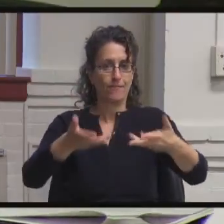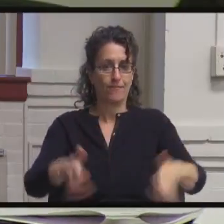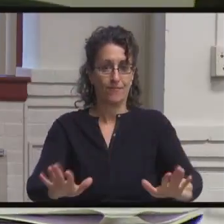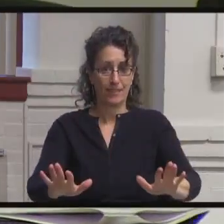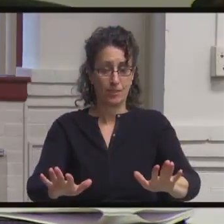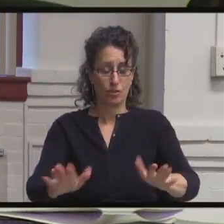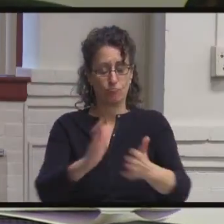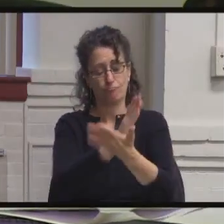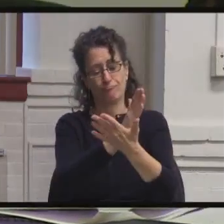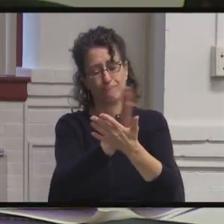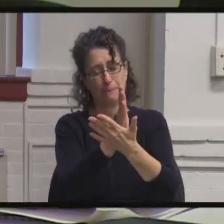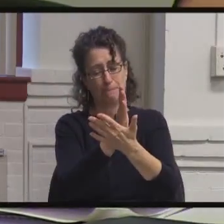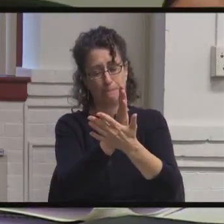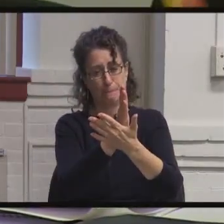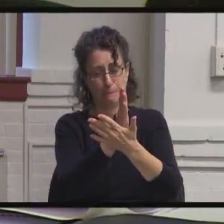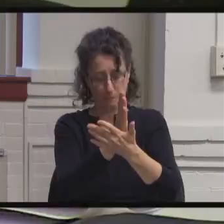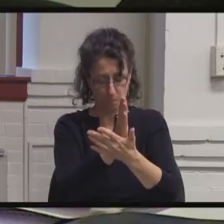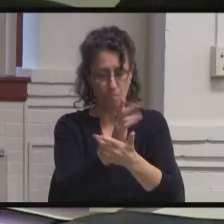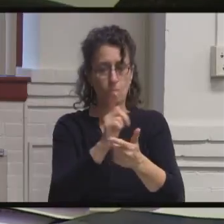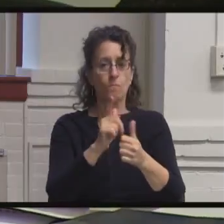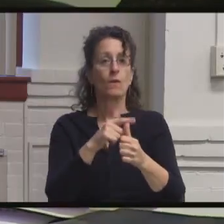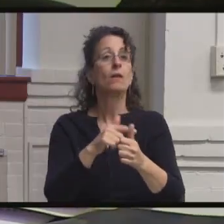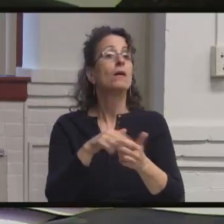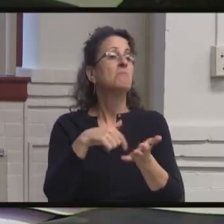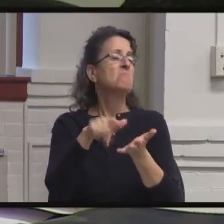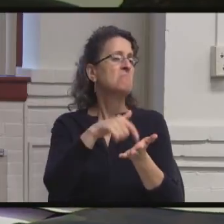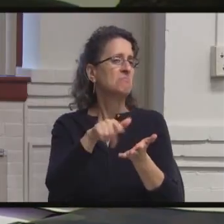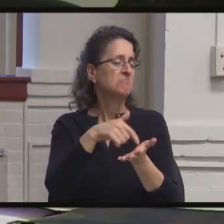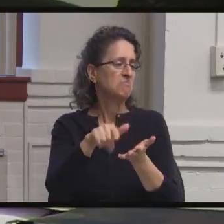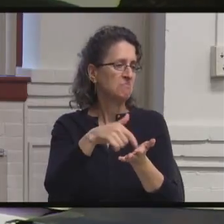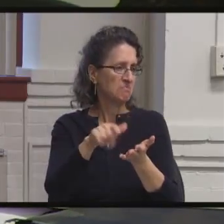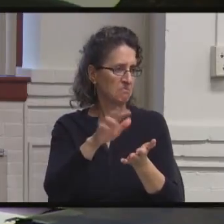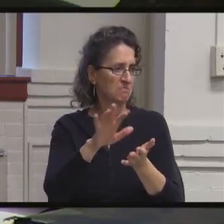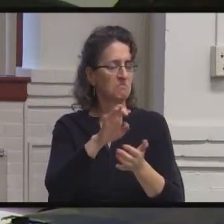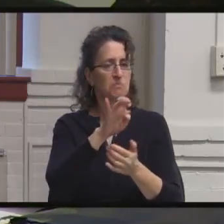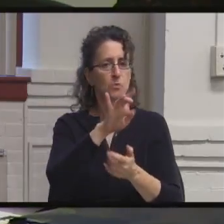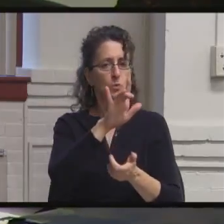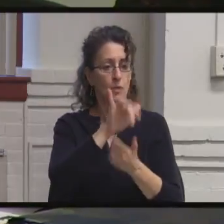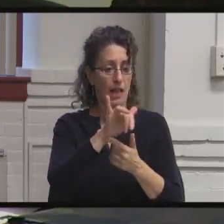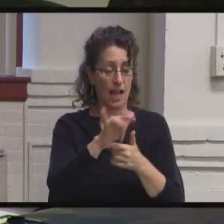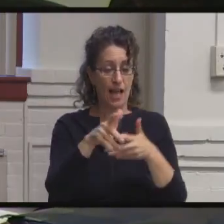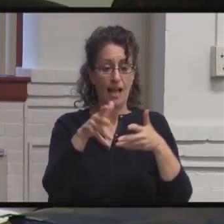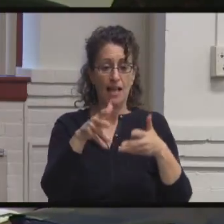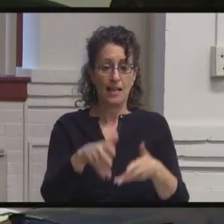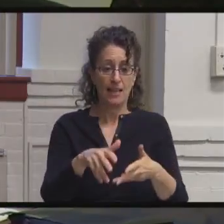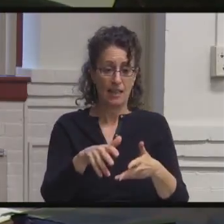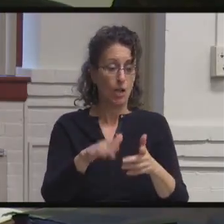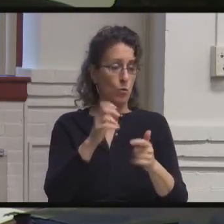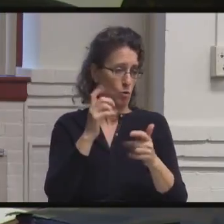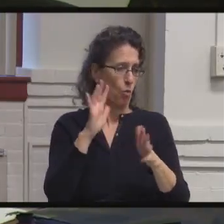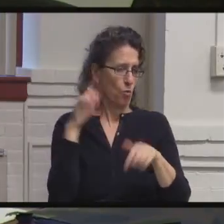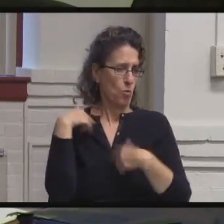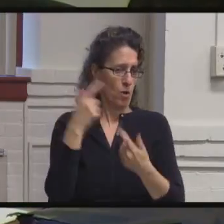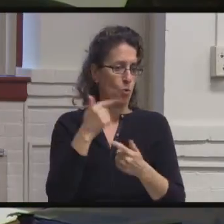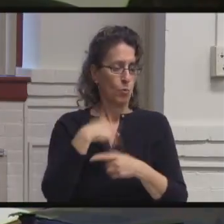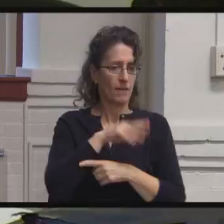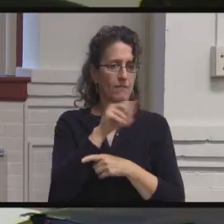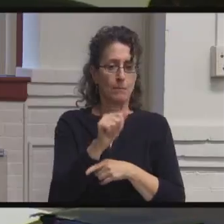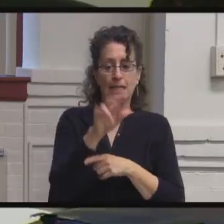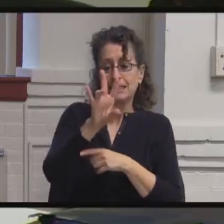and semi-annual payments that were made in July, the general fund stood at 7.5% of its annual